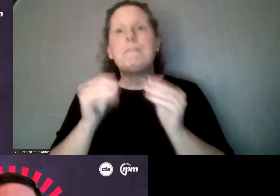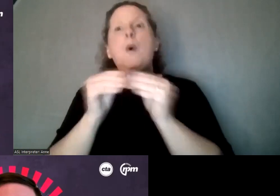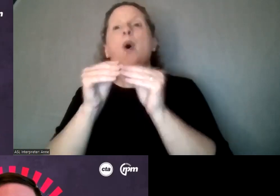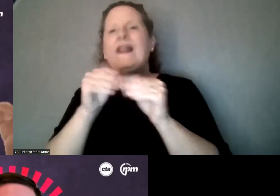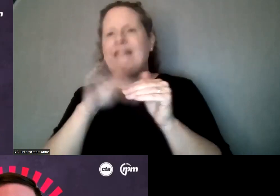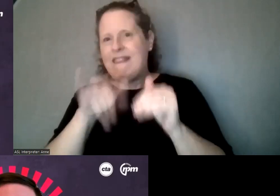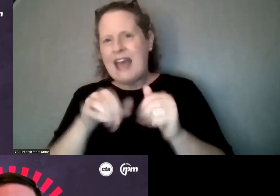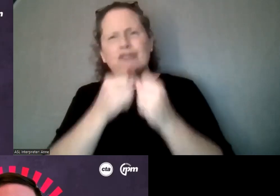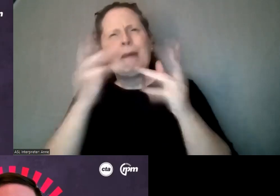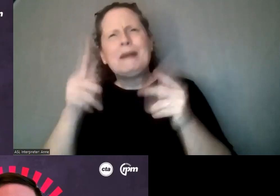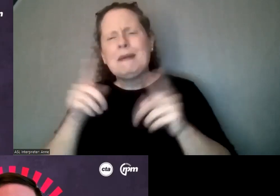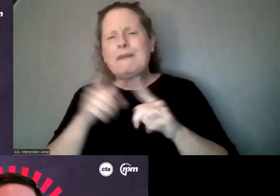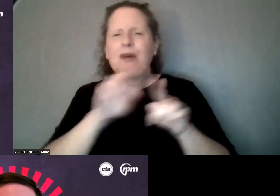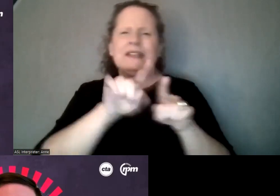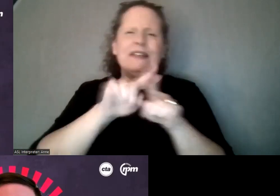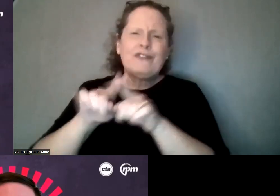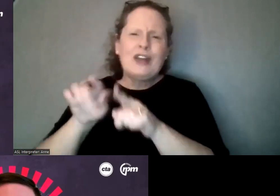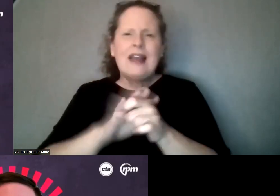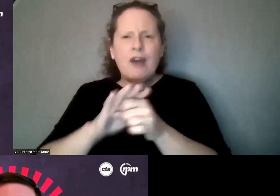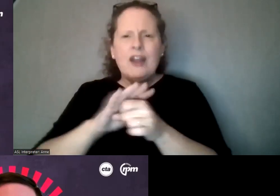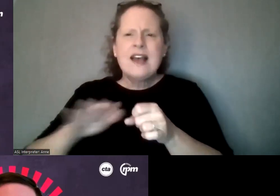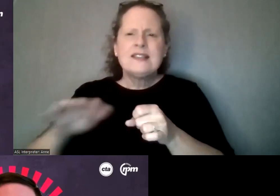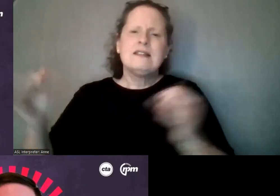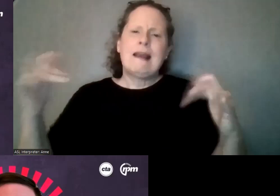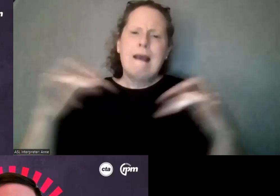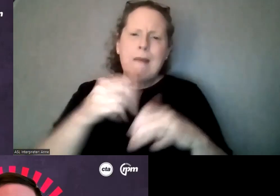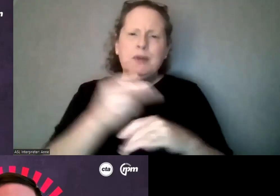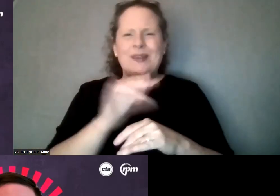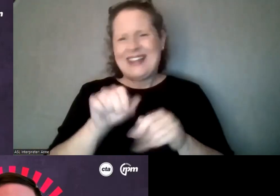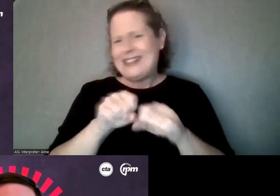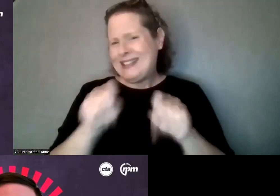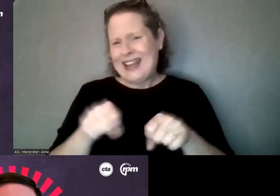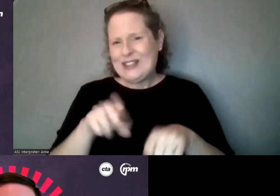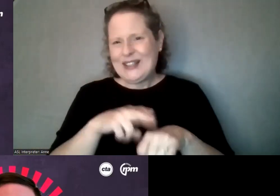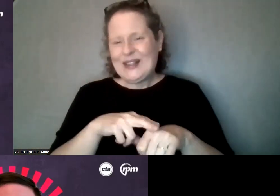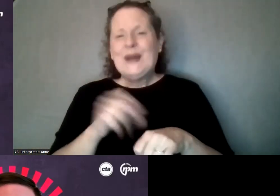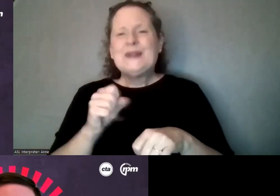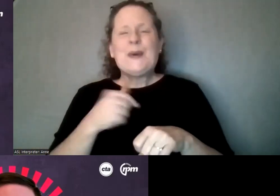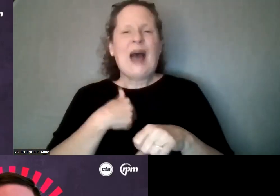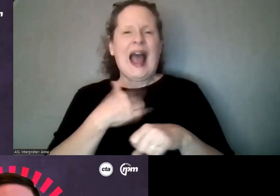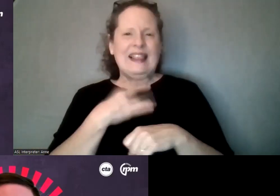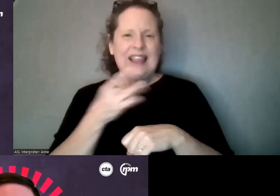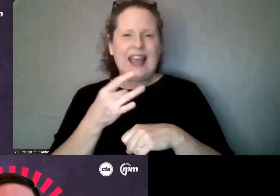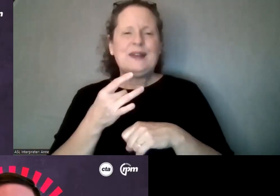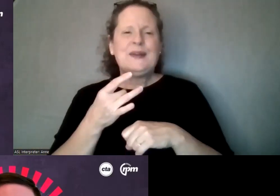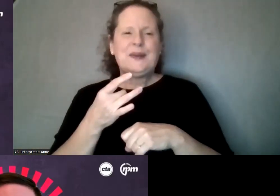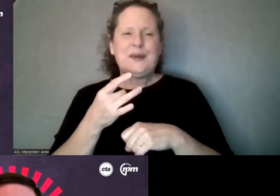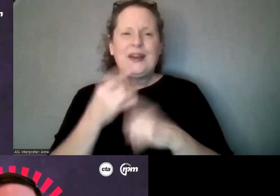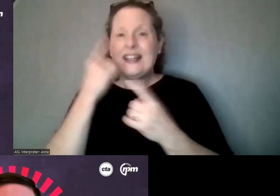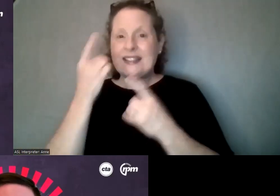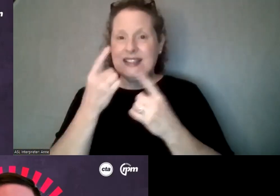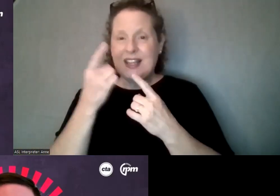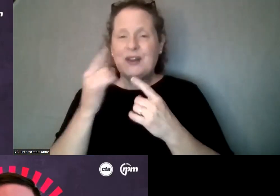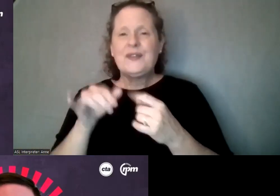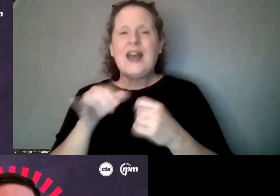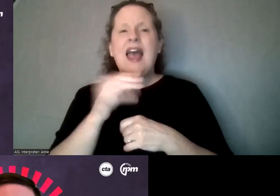many people from the many area come to use Argyle station. So I like to consider it, and